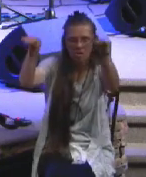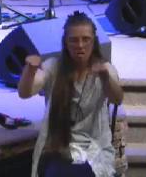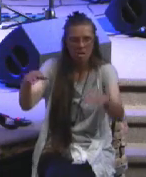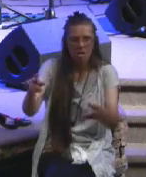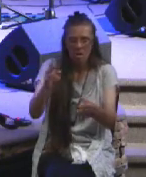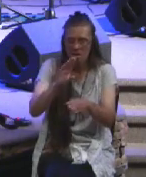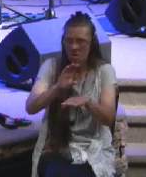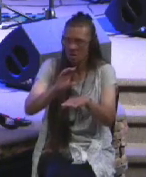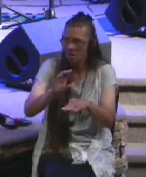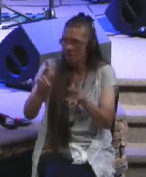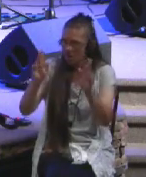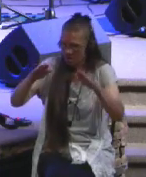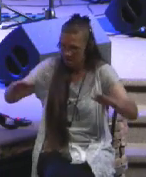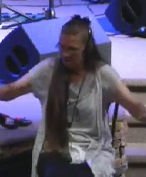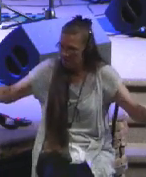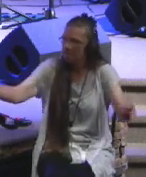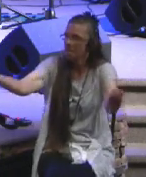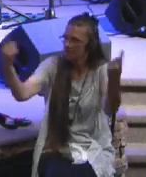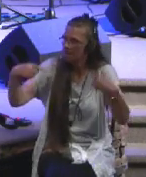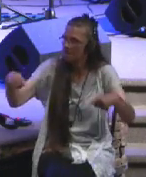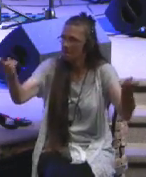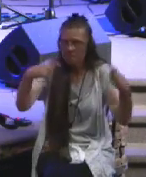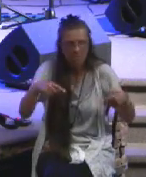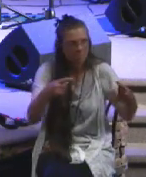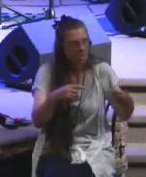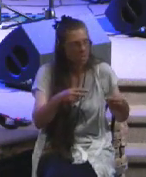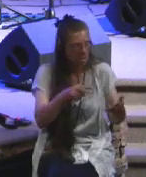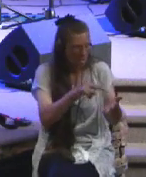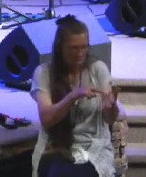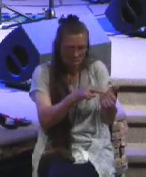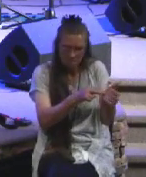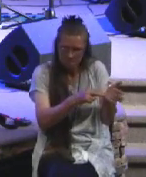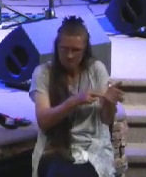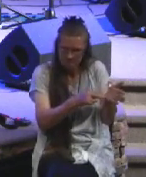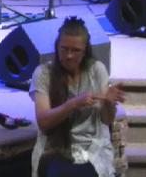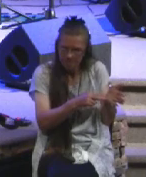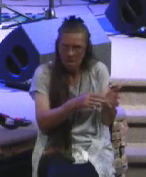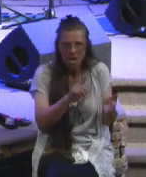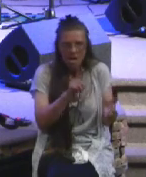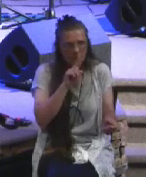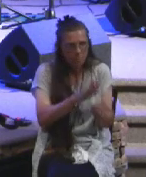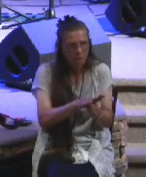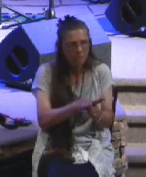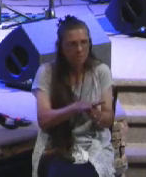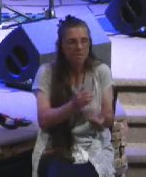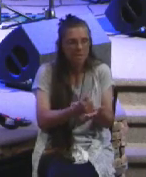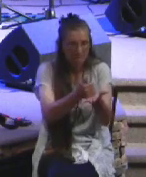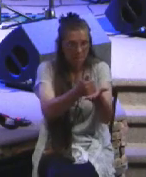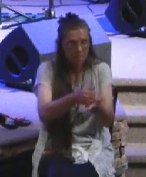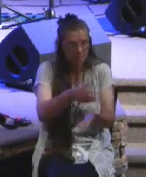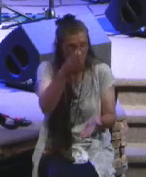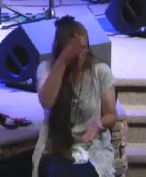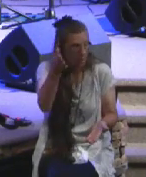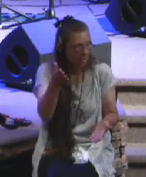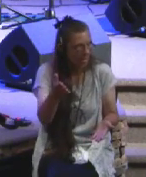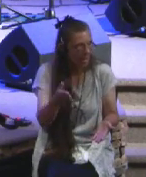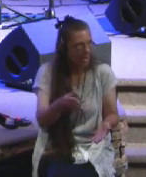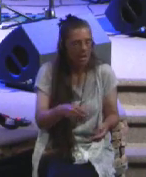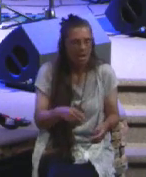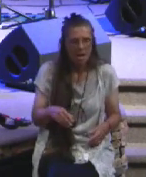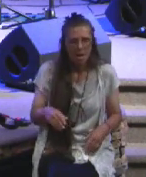coming in or currently there, please pay attention to this article because I promise it'll help you in your daddyhood.